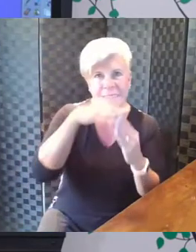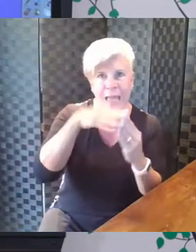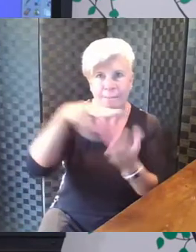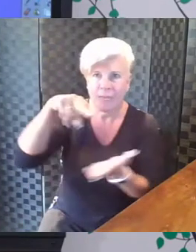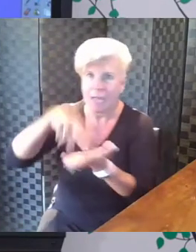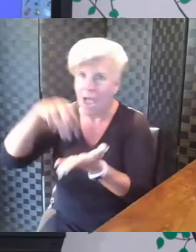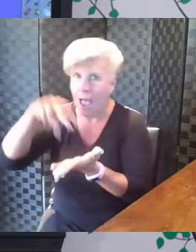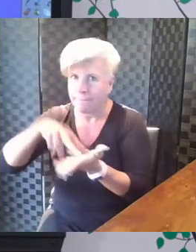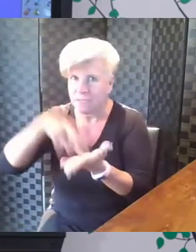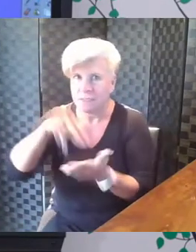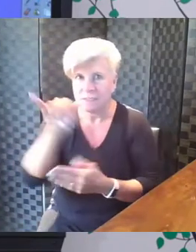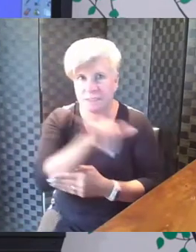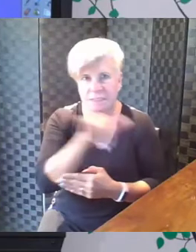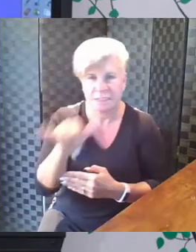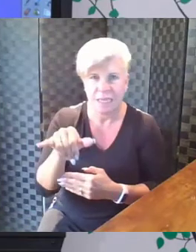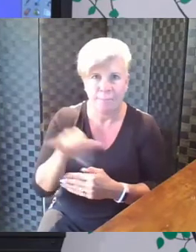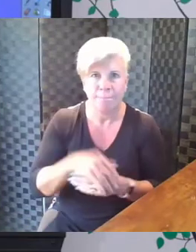Top, hop.